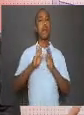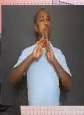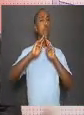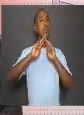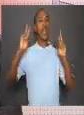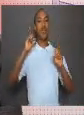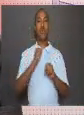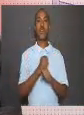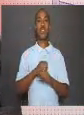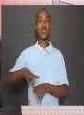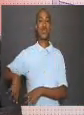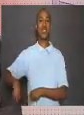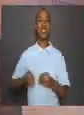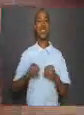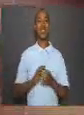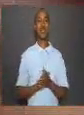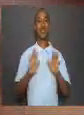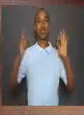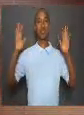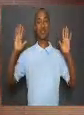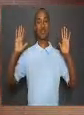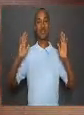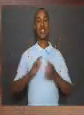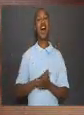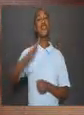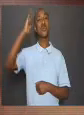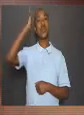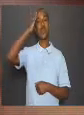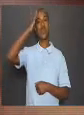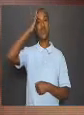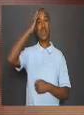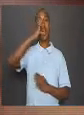Great work, students! As you know,